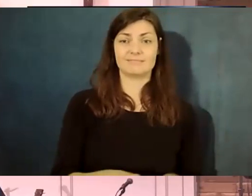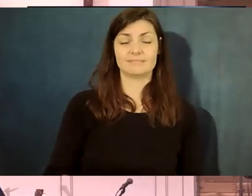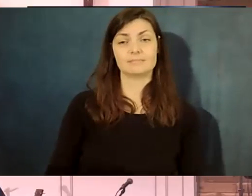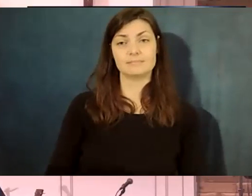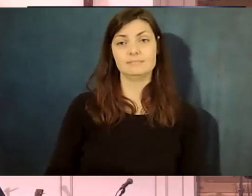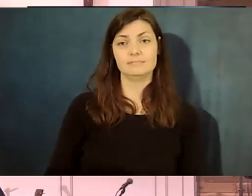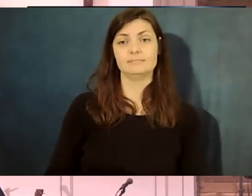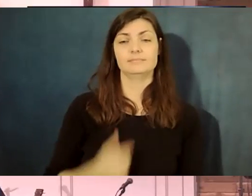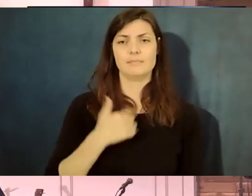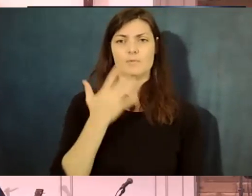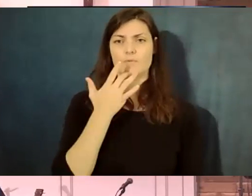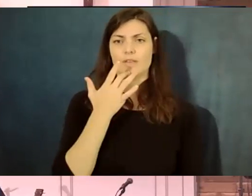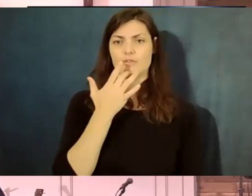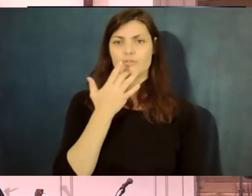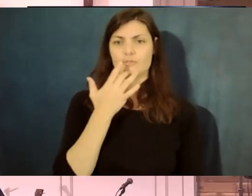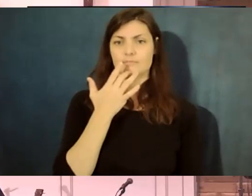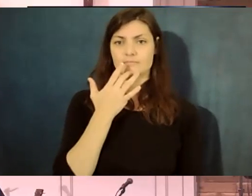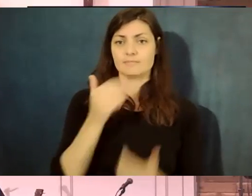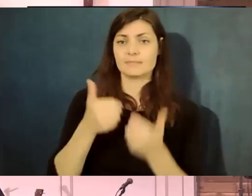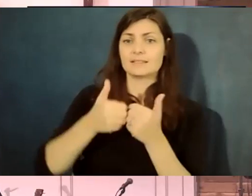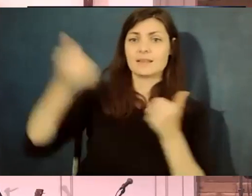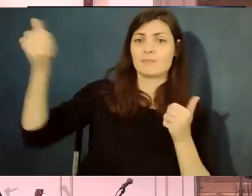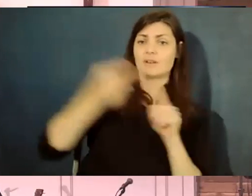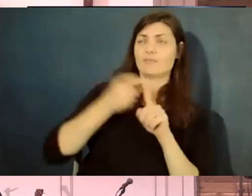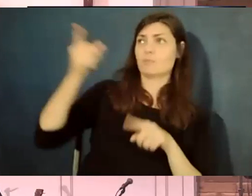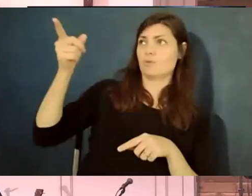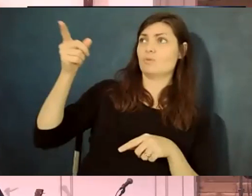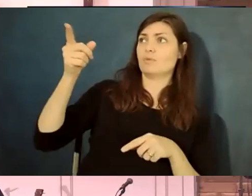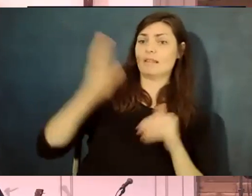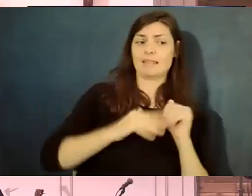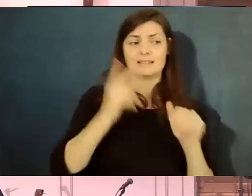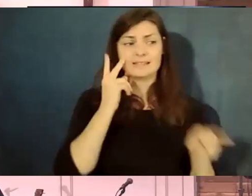I'd rather be separated from you and see all these people saved.